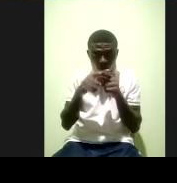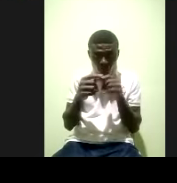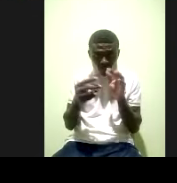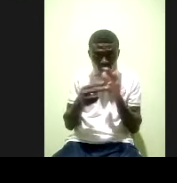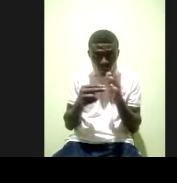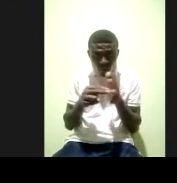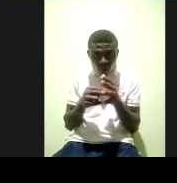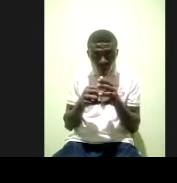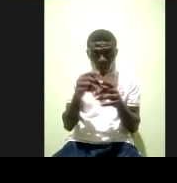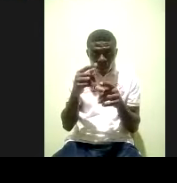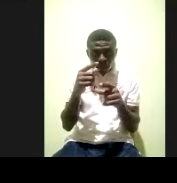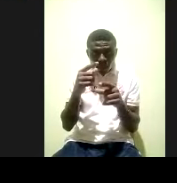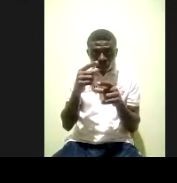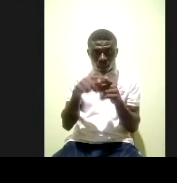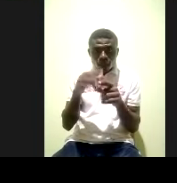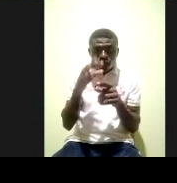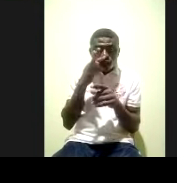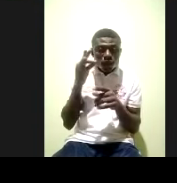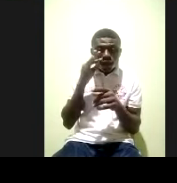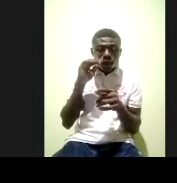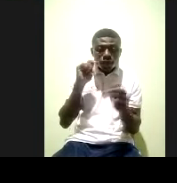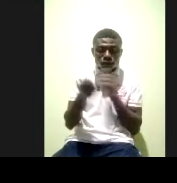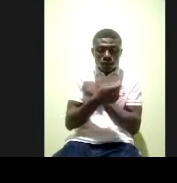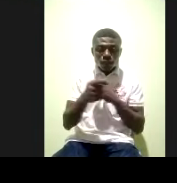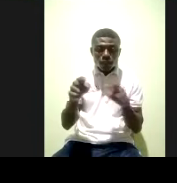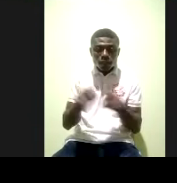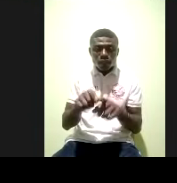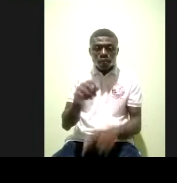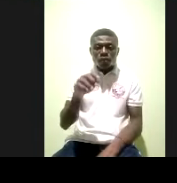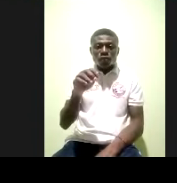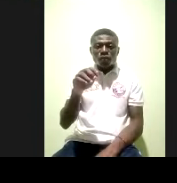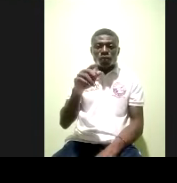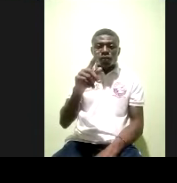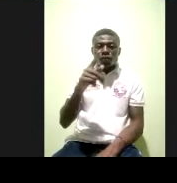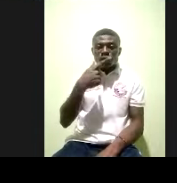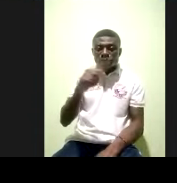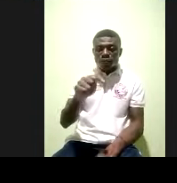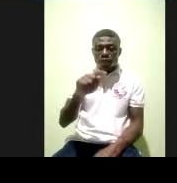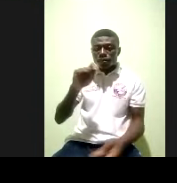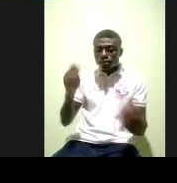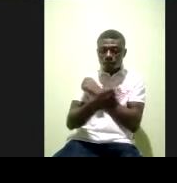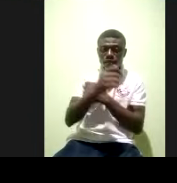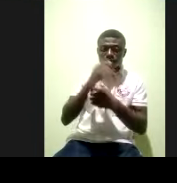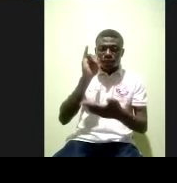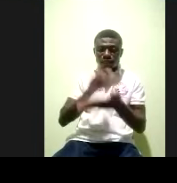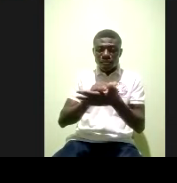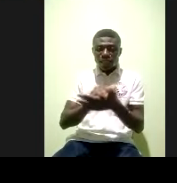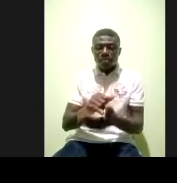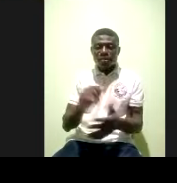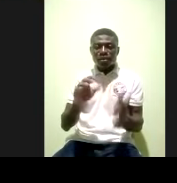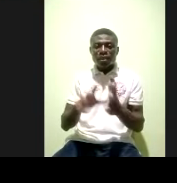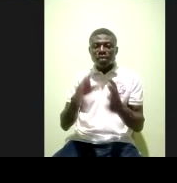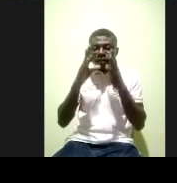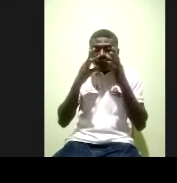have made it the one word, that. Jump, dismiss, omitted the part ed, that,